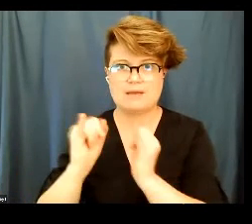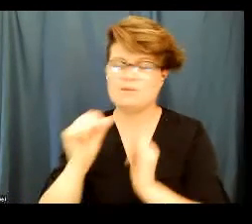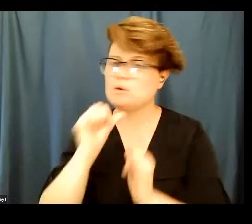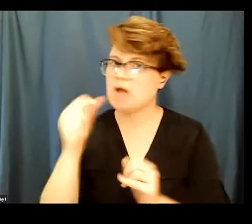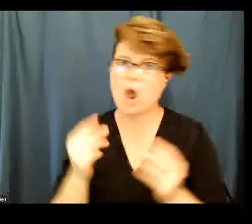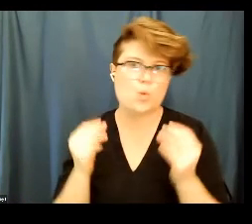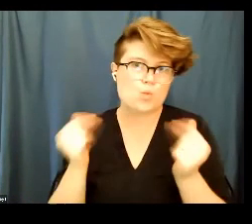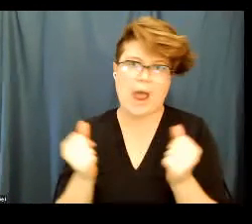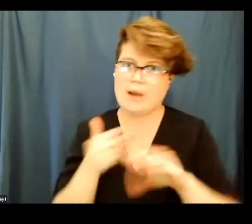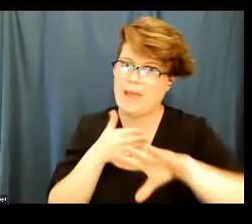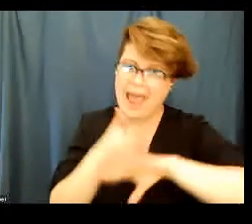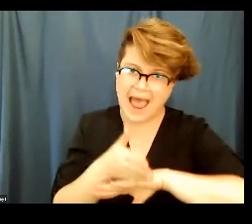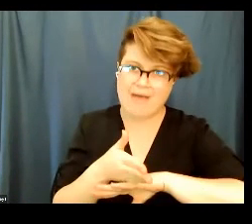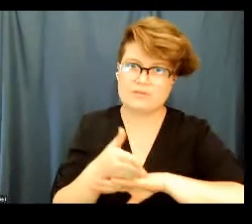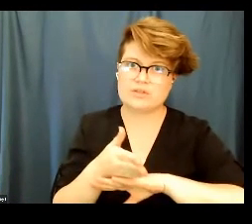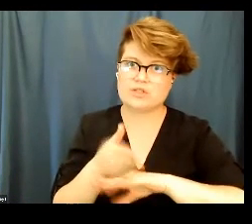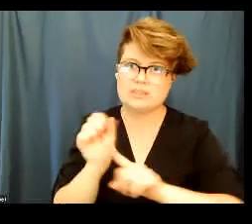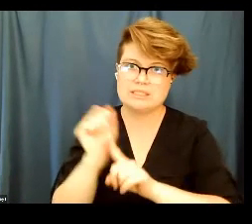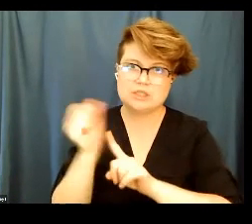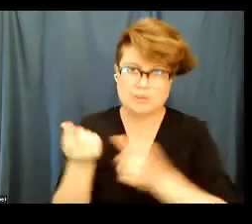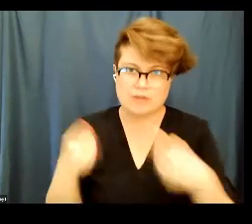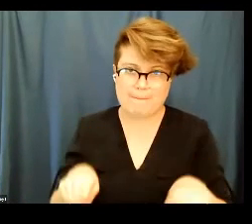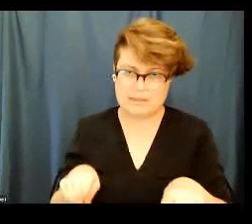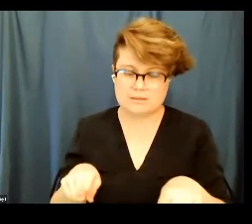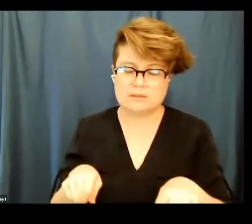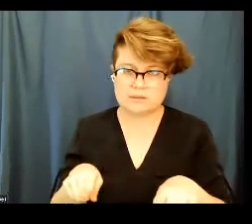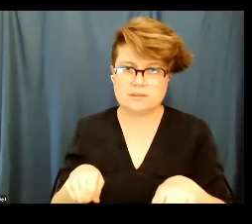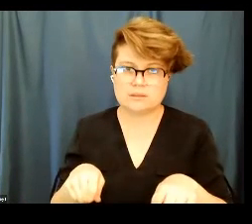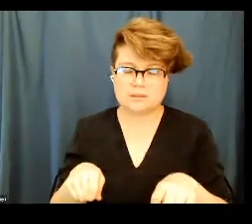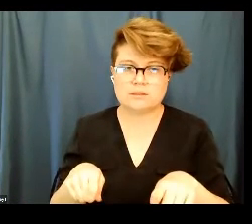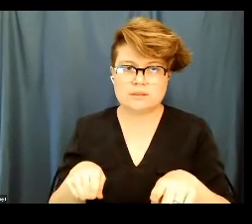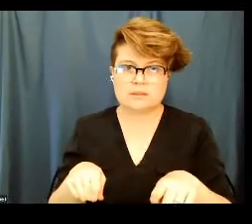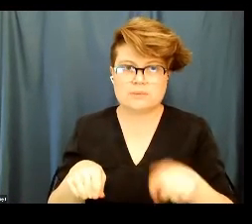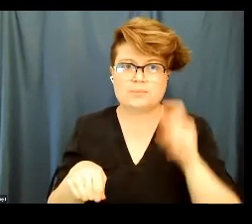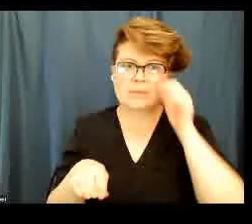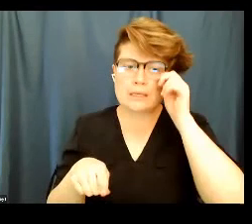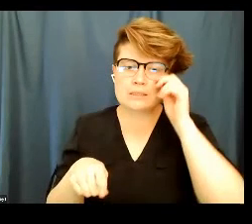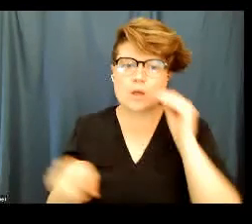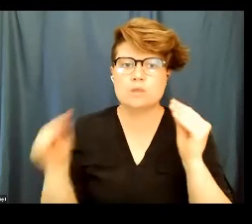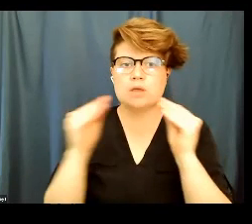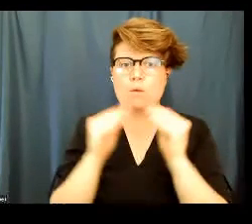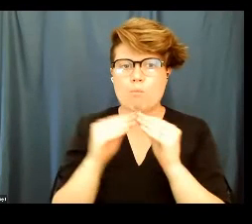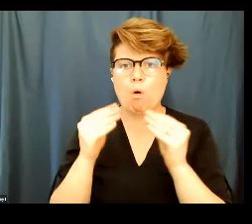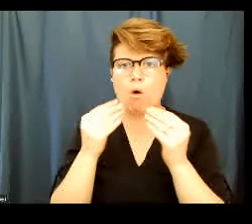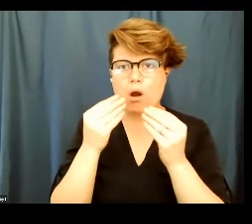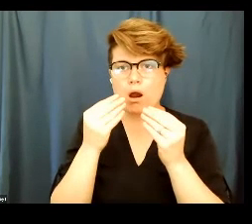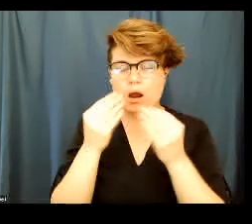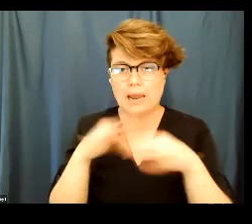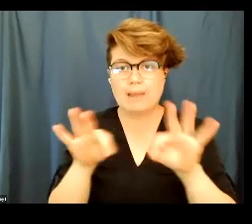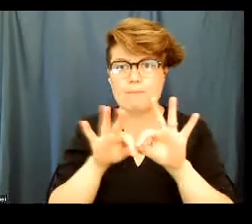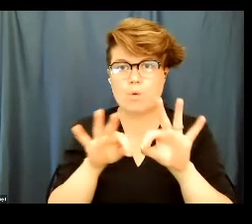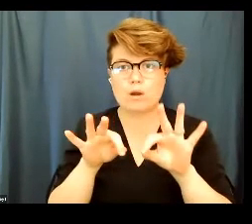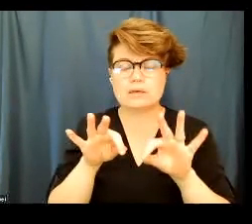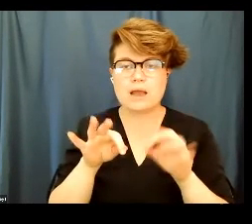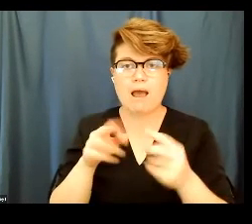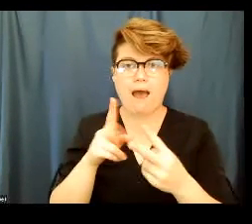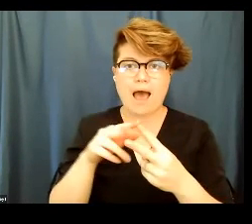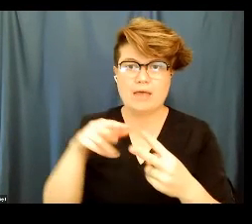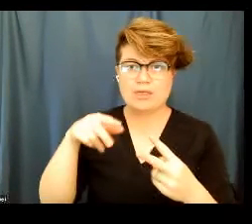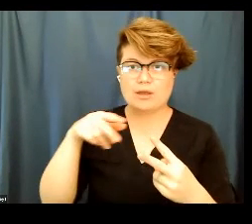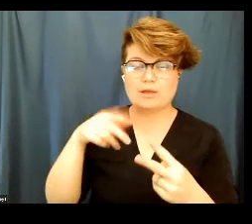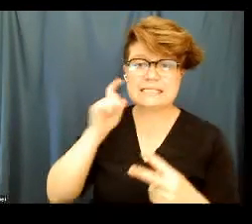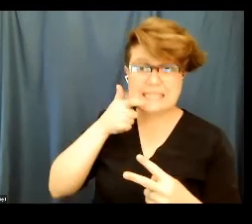away. And so then again, is more important for either dispatch or patrol to contact that advocate, because if